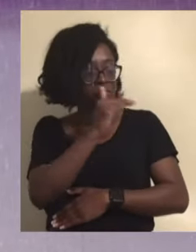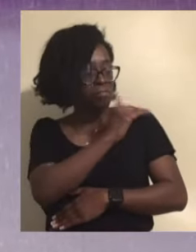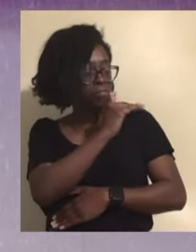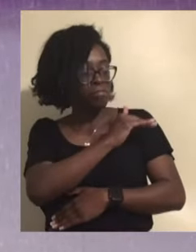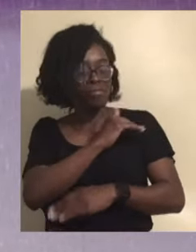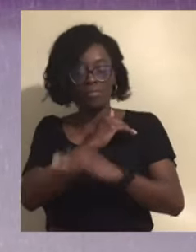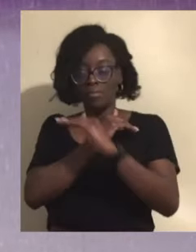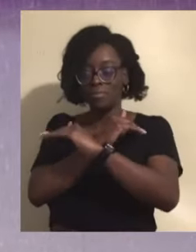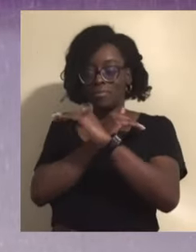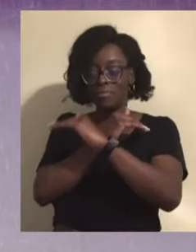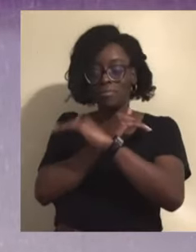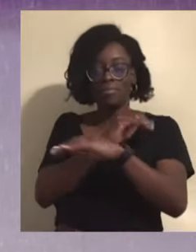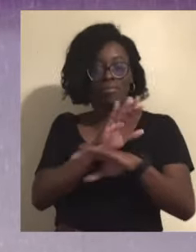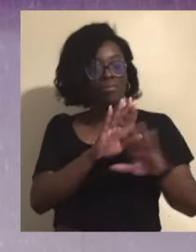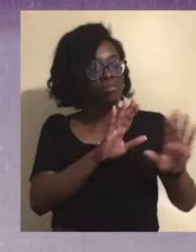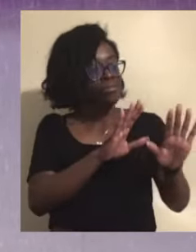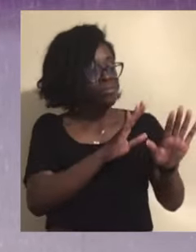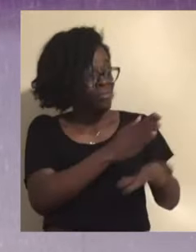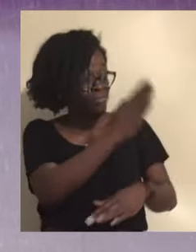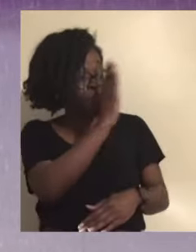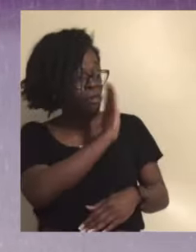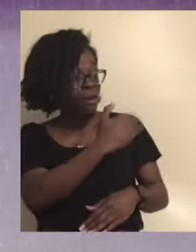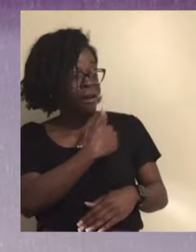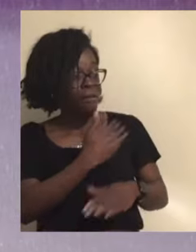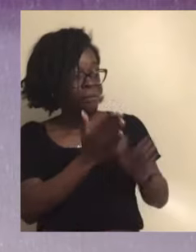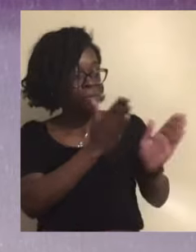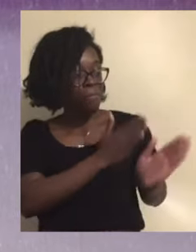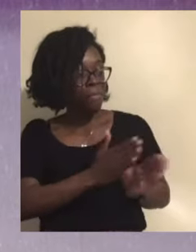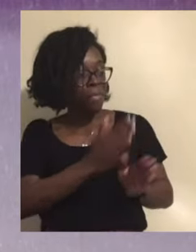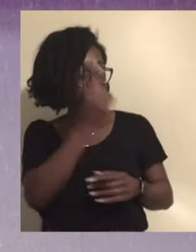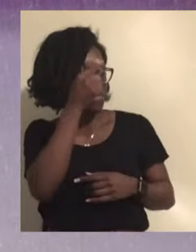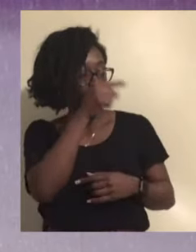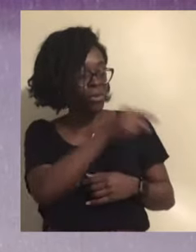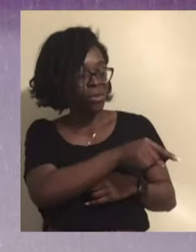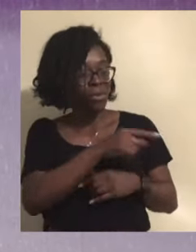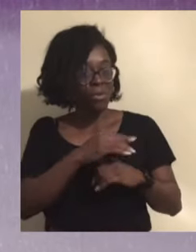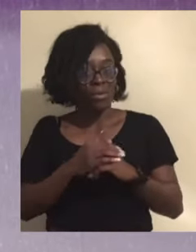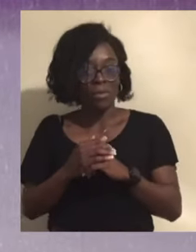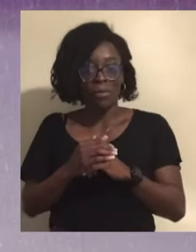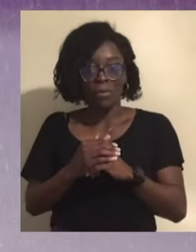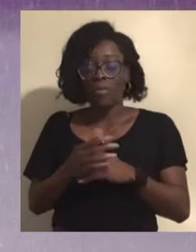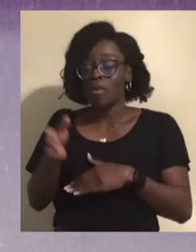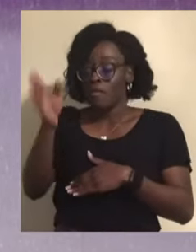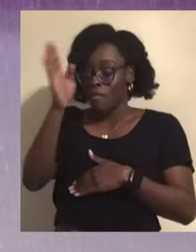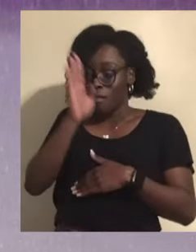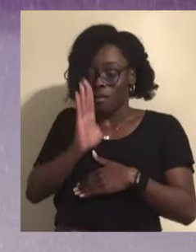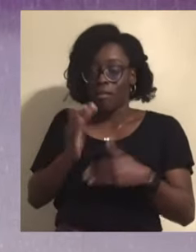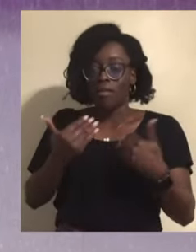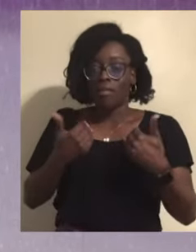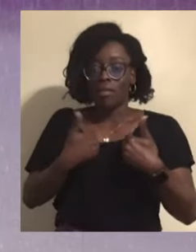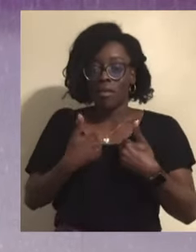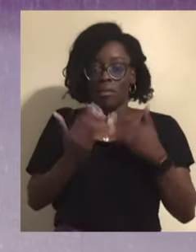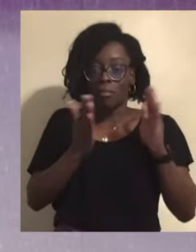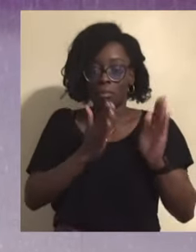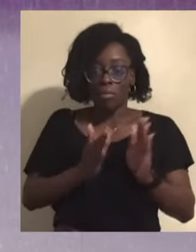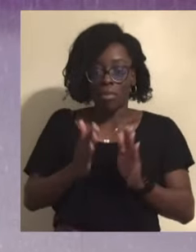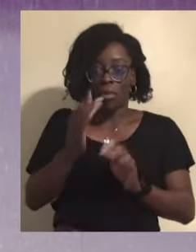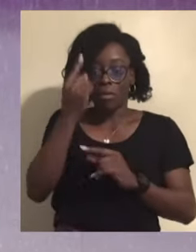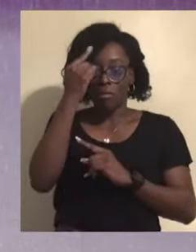you. God's got plans for me, and those plans are good.